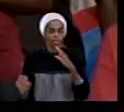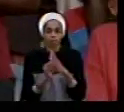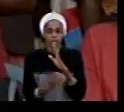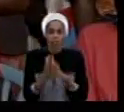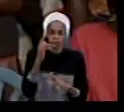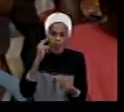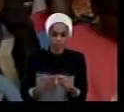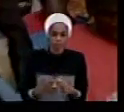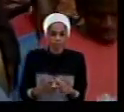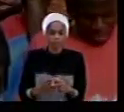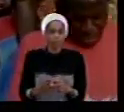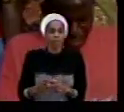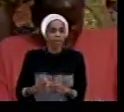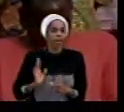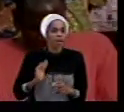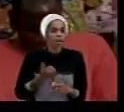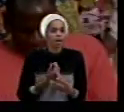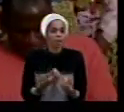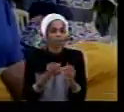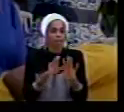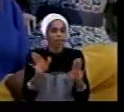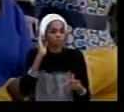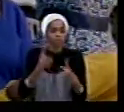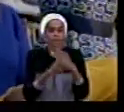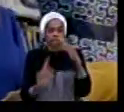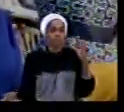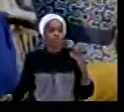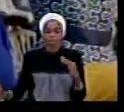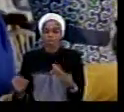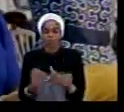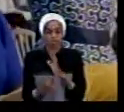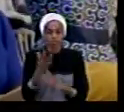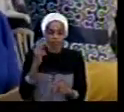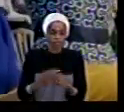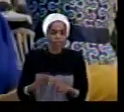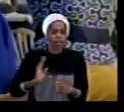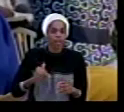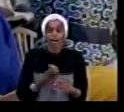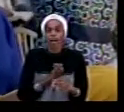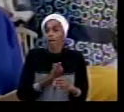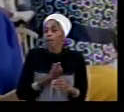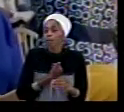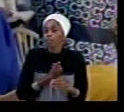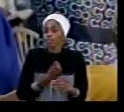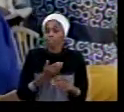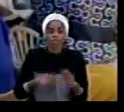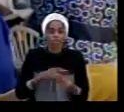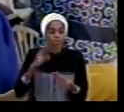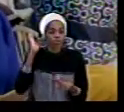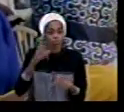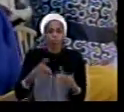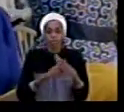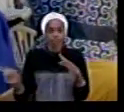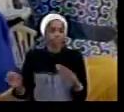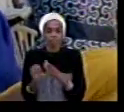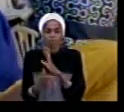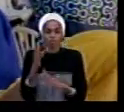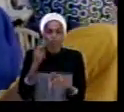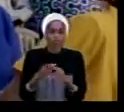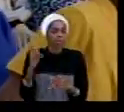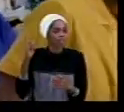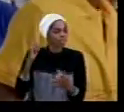Our land will escape. Our nation will escape. the continent of Africa